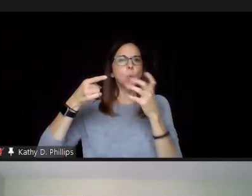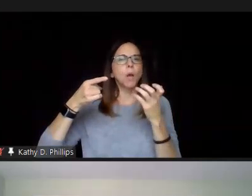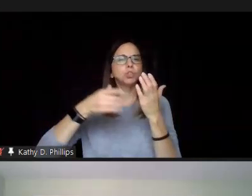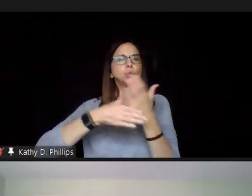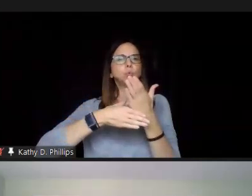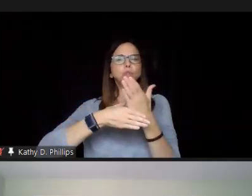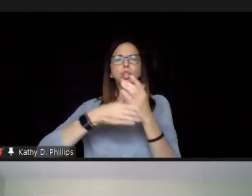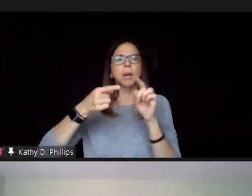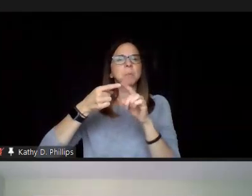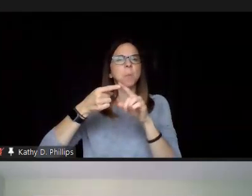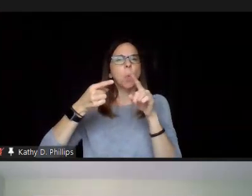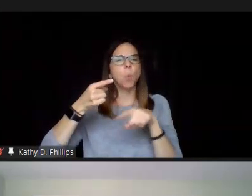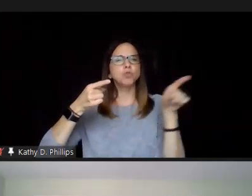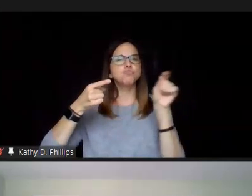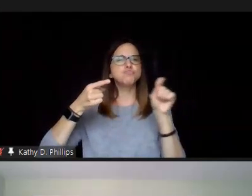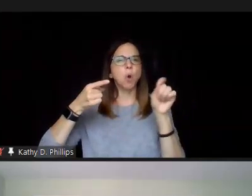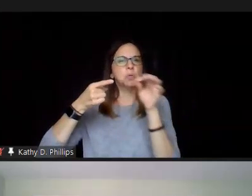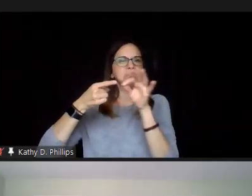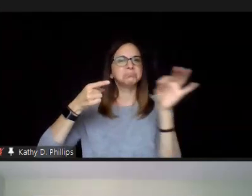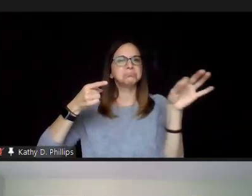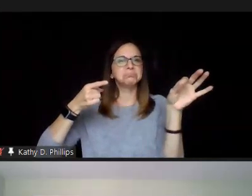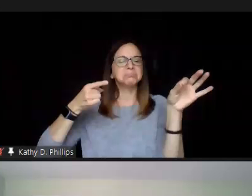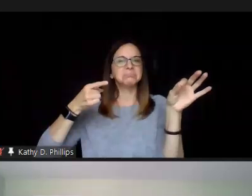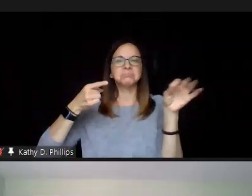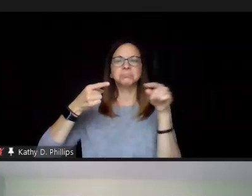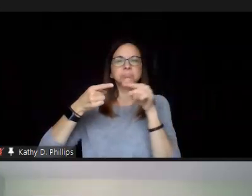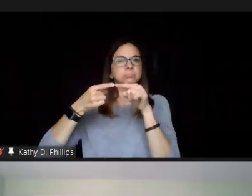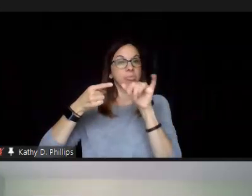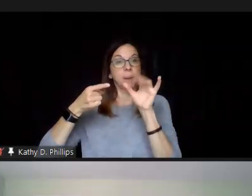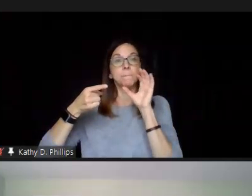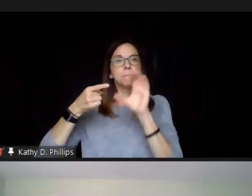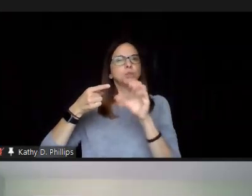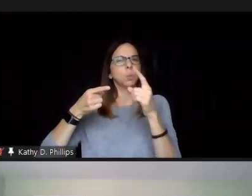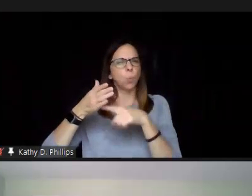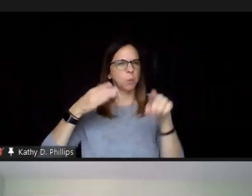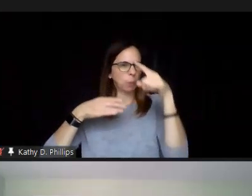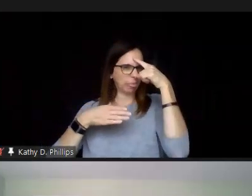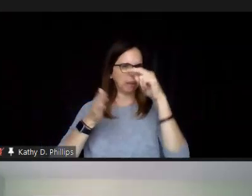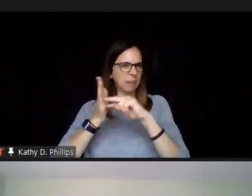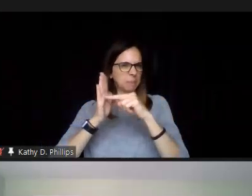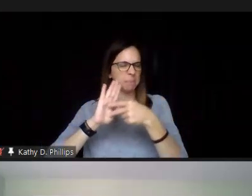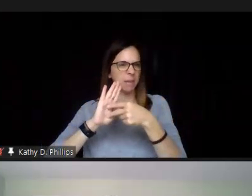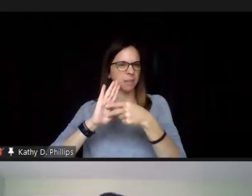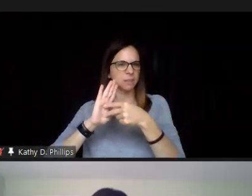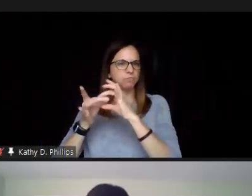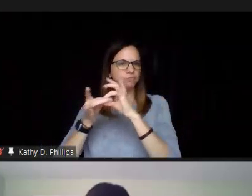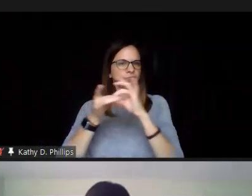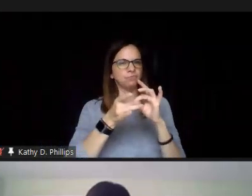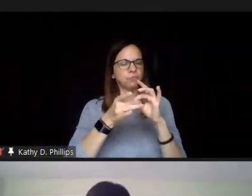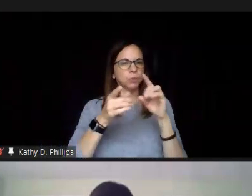share for us what they wrote? What do you think this first picture represents as an important part